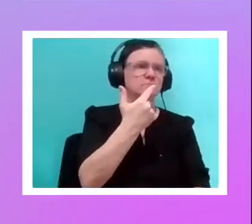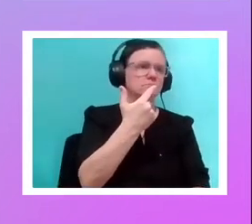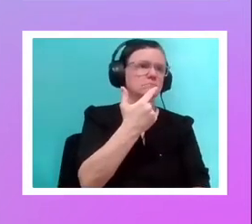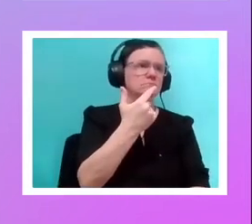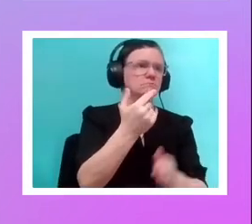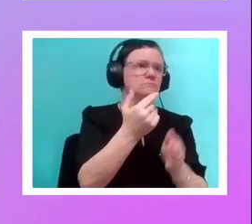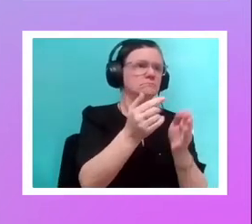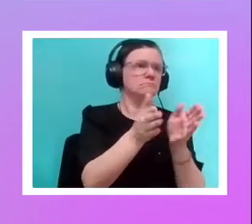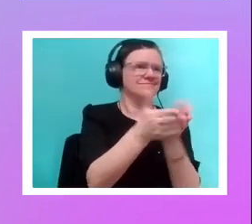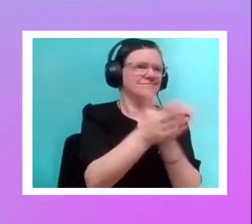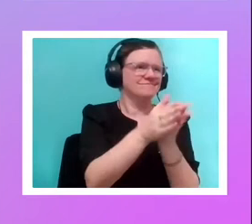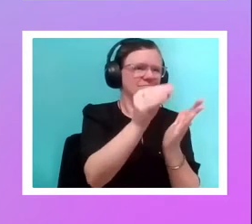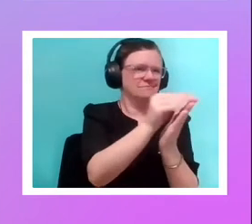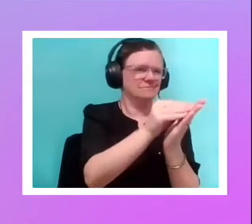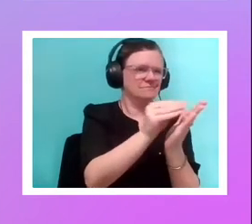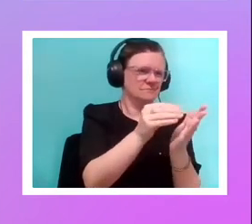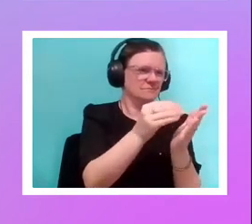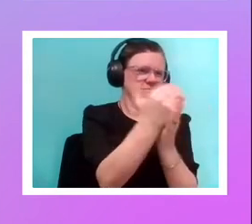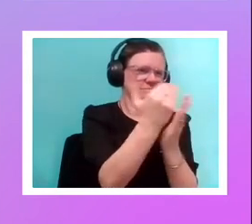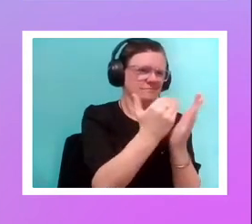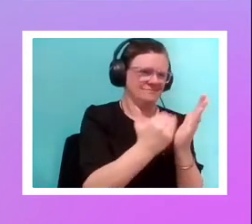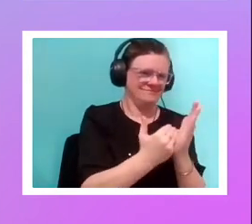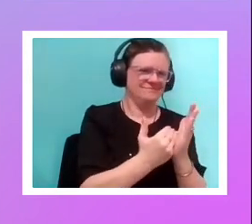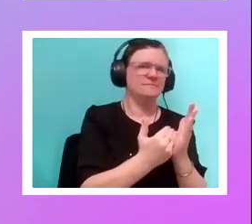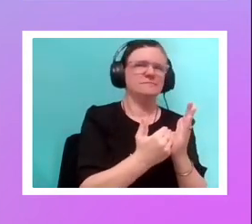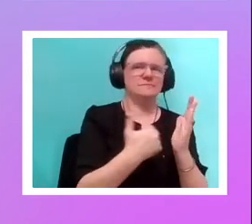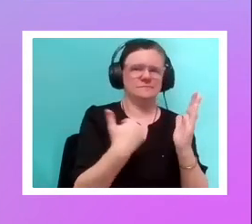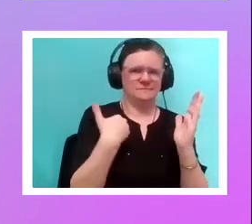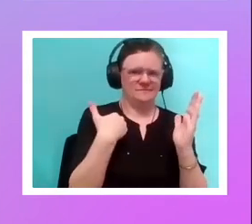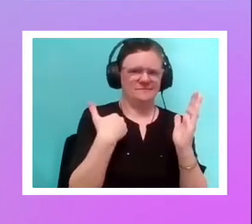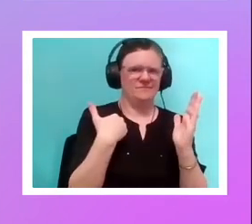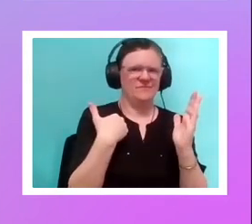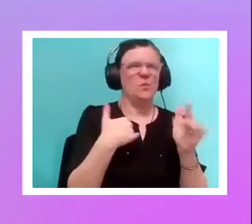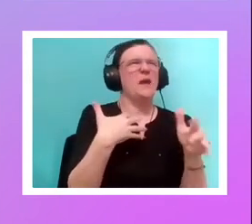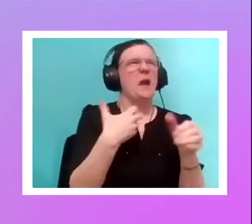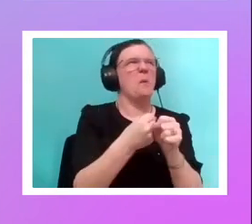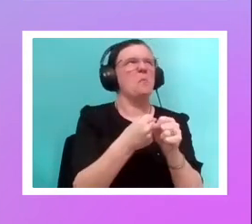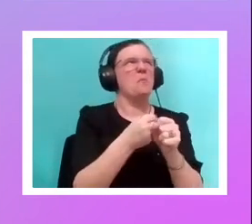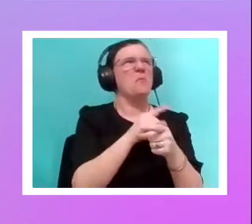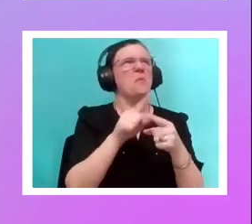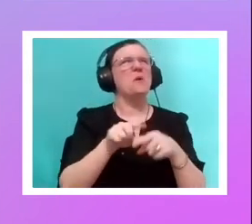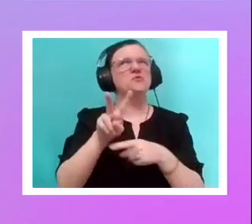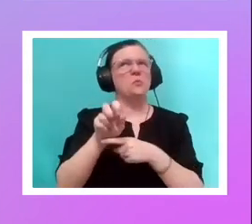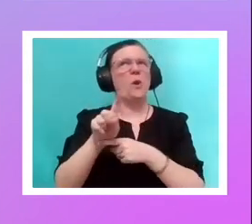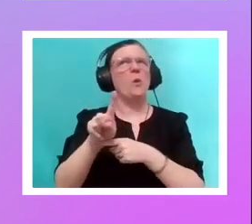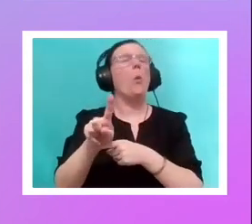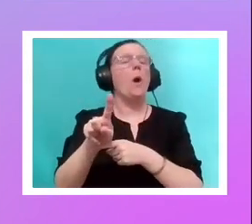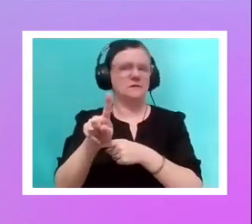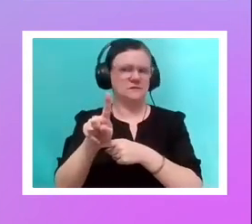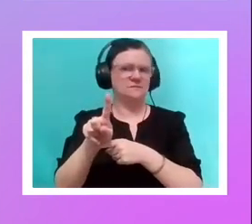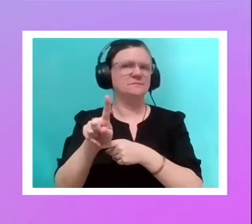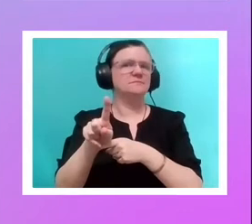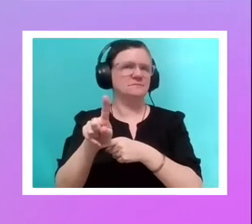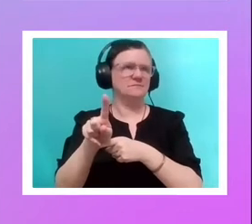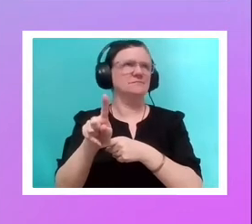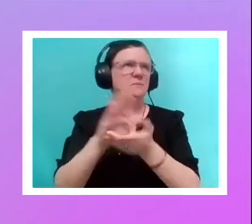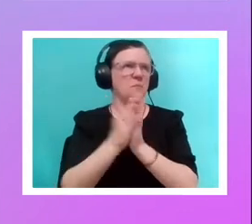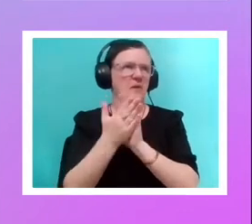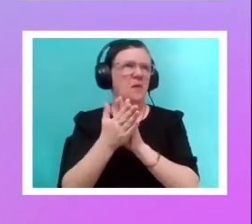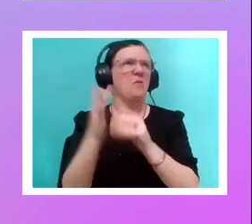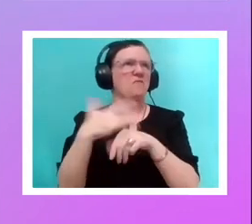version 2.0 of the Web Content Accessibility Guidelines. We updated it when version 2.1 came out in